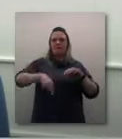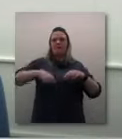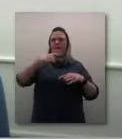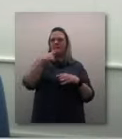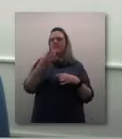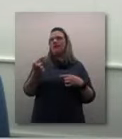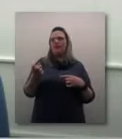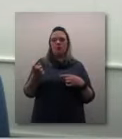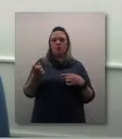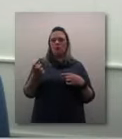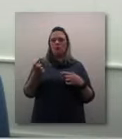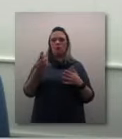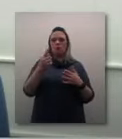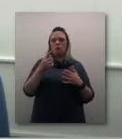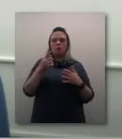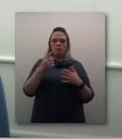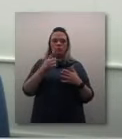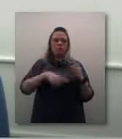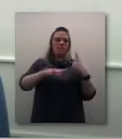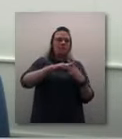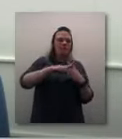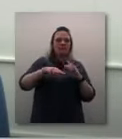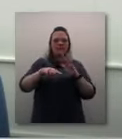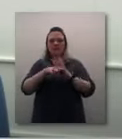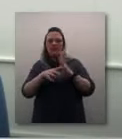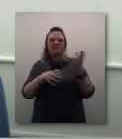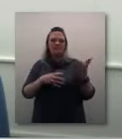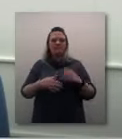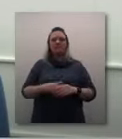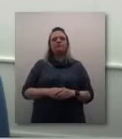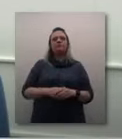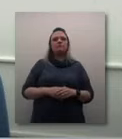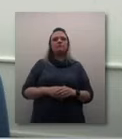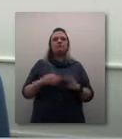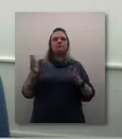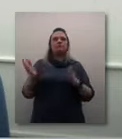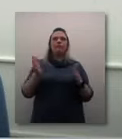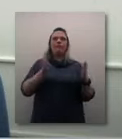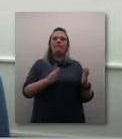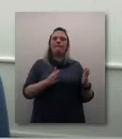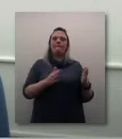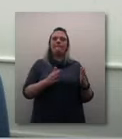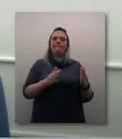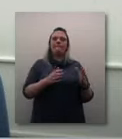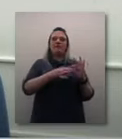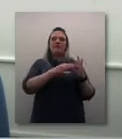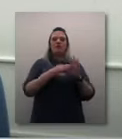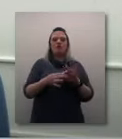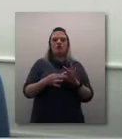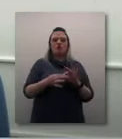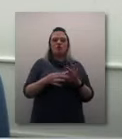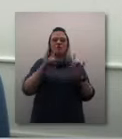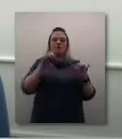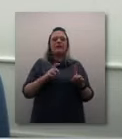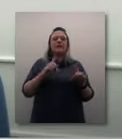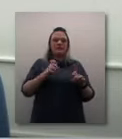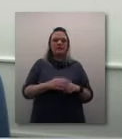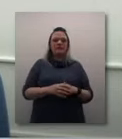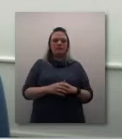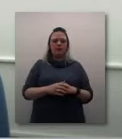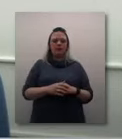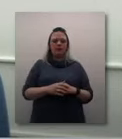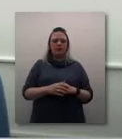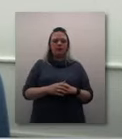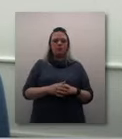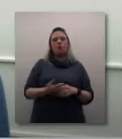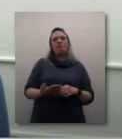at that point in time what's going to be positive and what isn't. And then in terms of the testing, before we were able